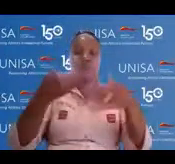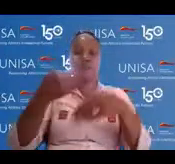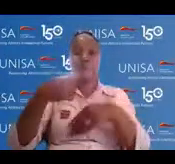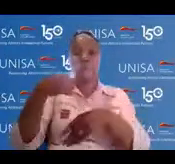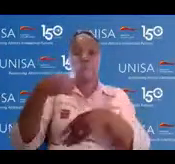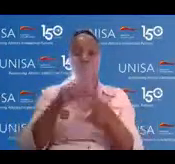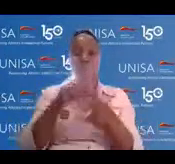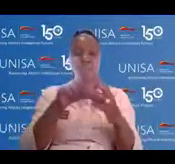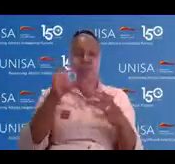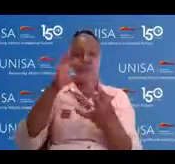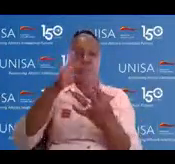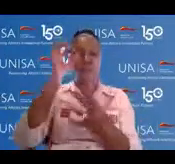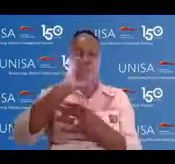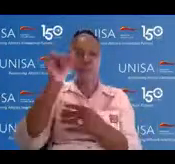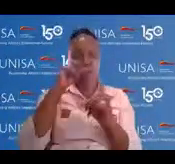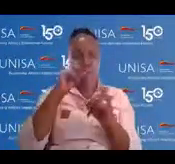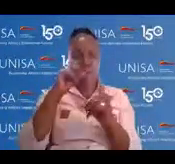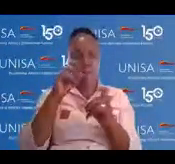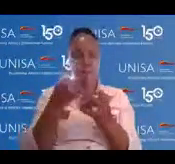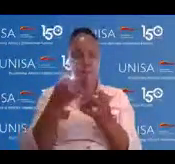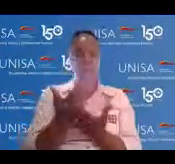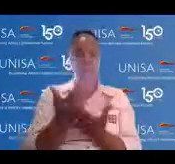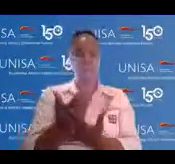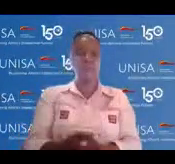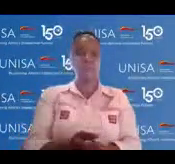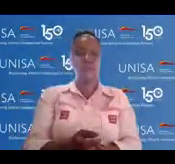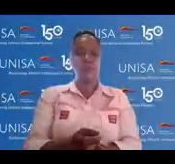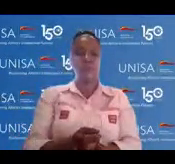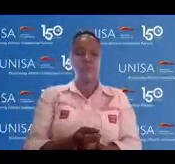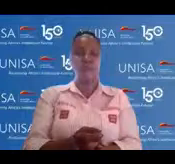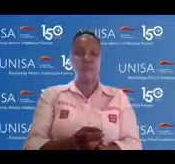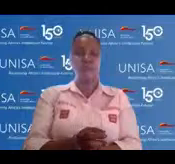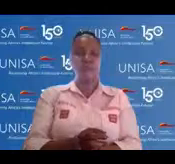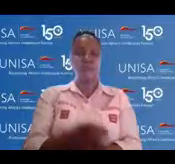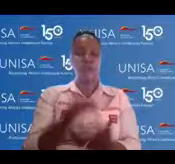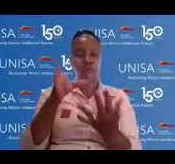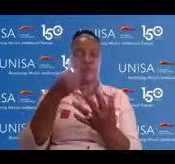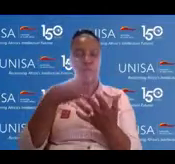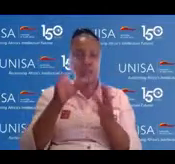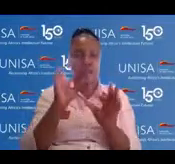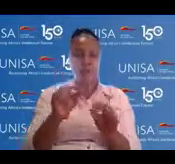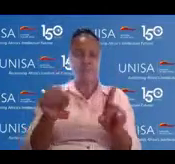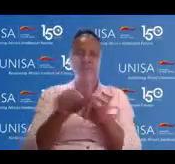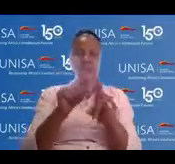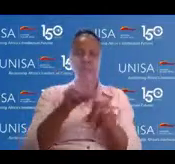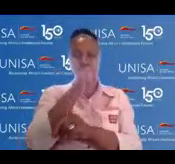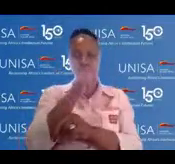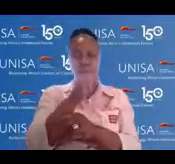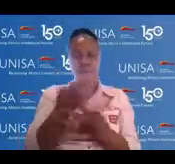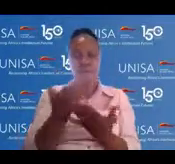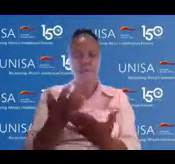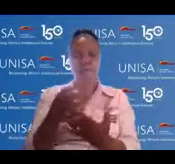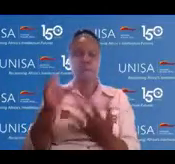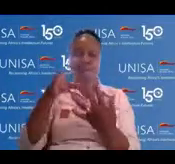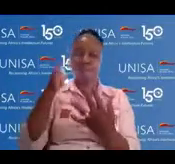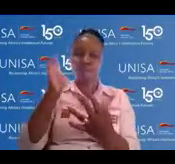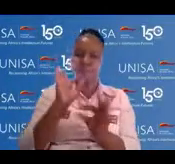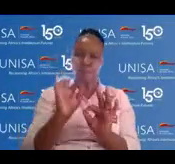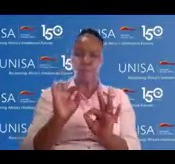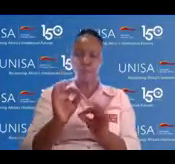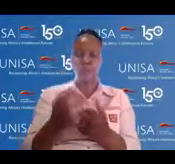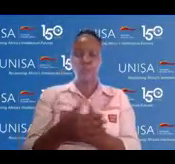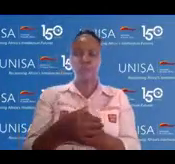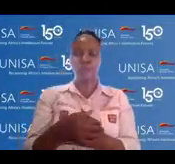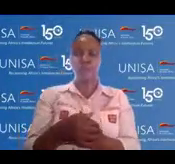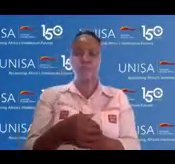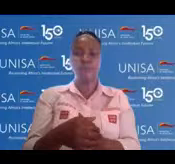So it already automatically detected the correct one. The same with the microphone. Let's use this one